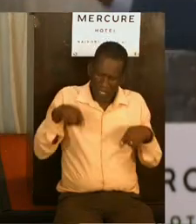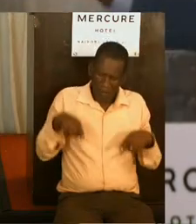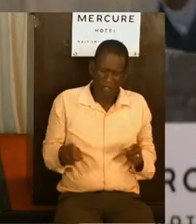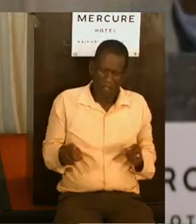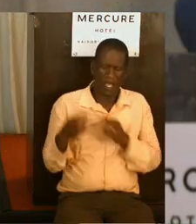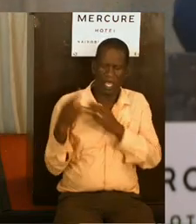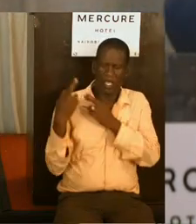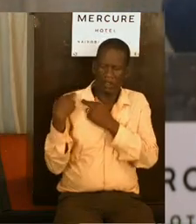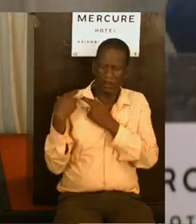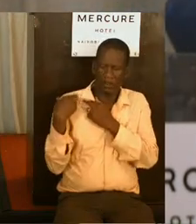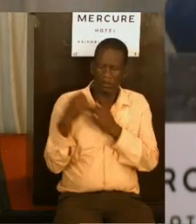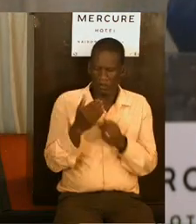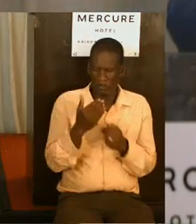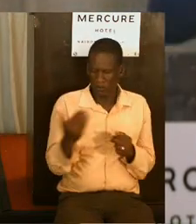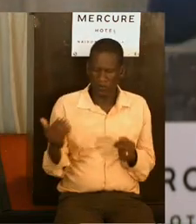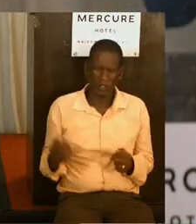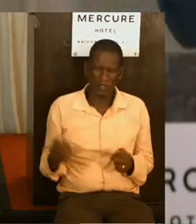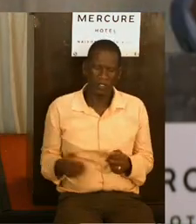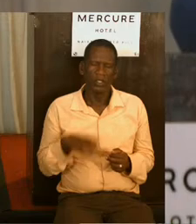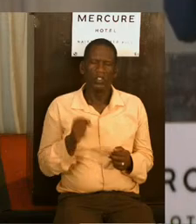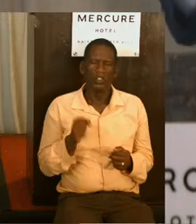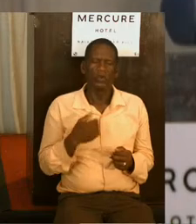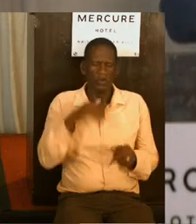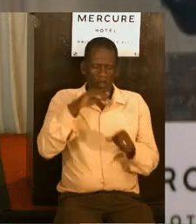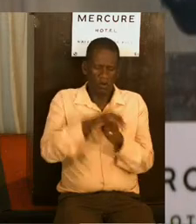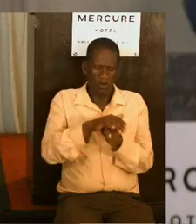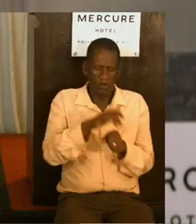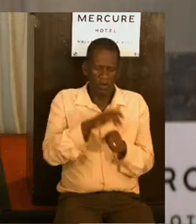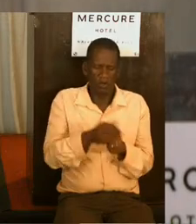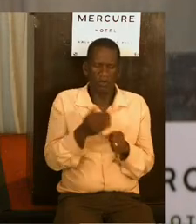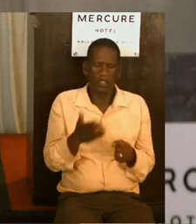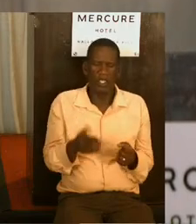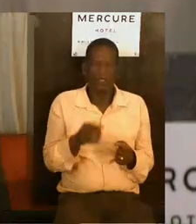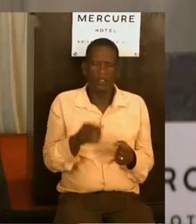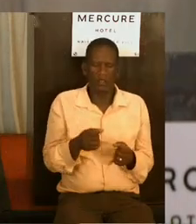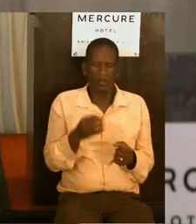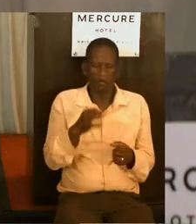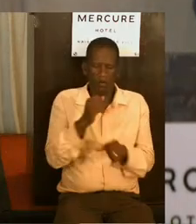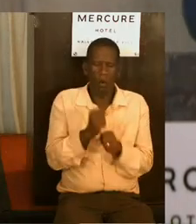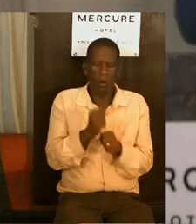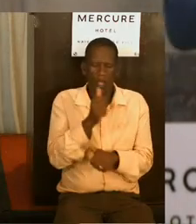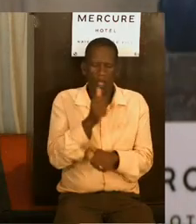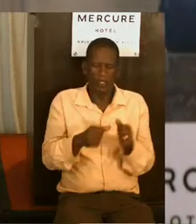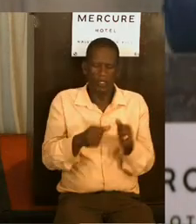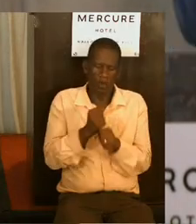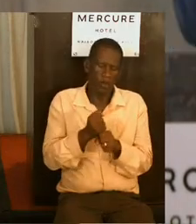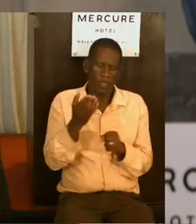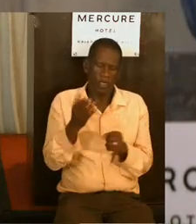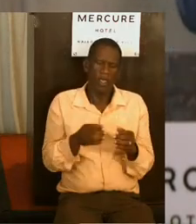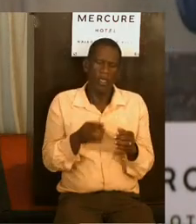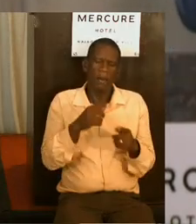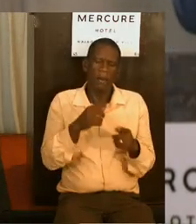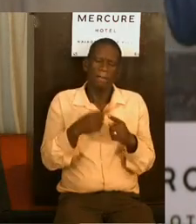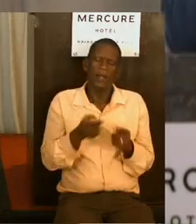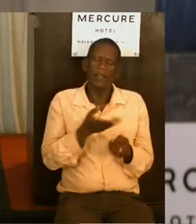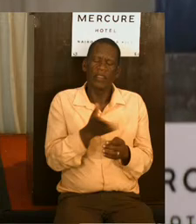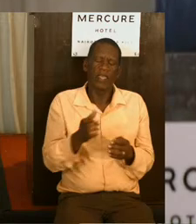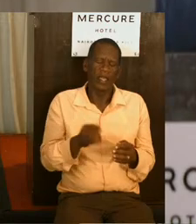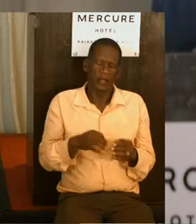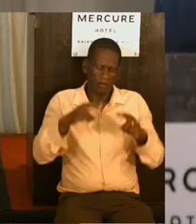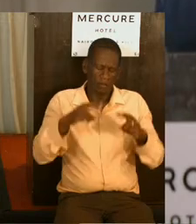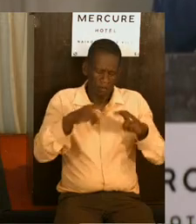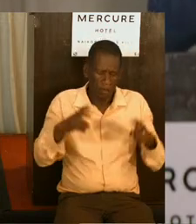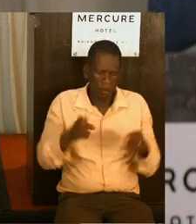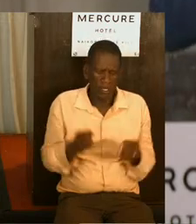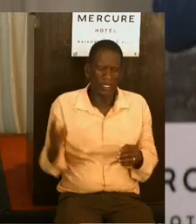shouldered in the responsibility of children so there's a lot more of uh work that they are good doing that they are hunting